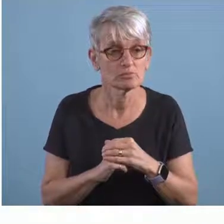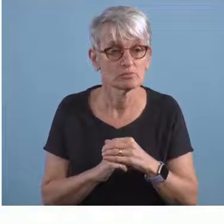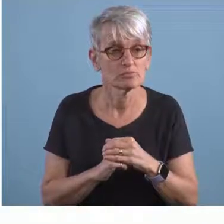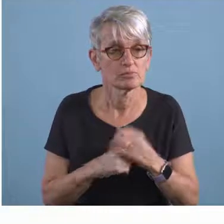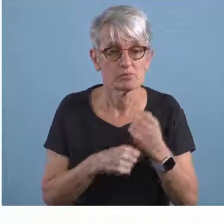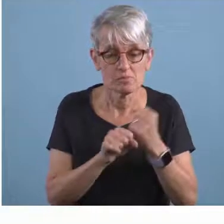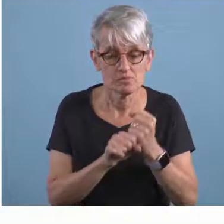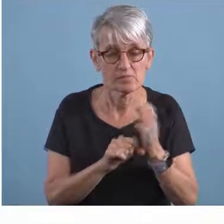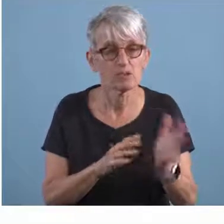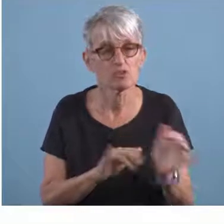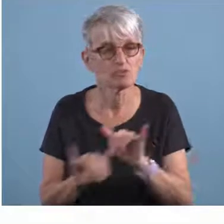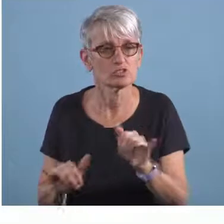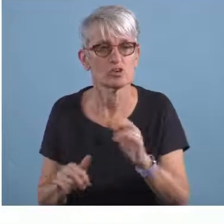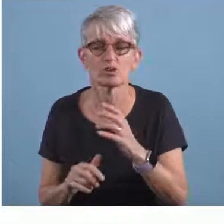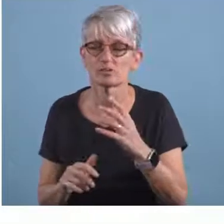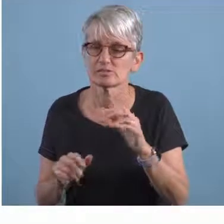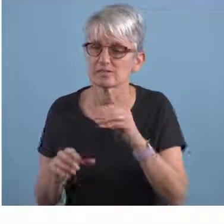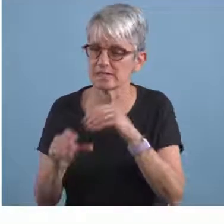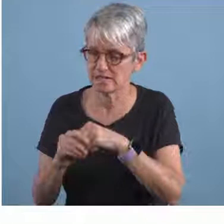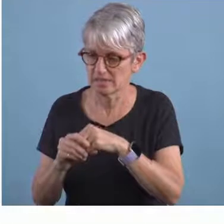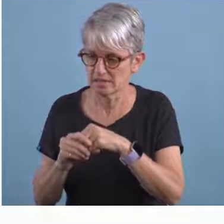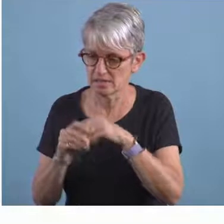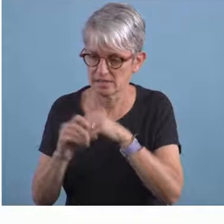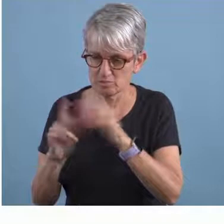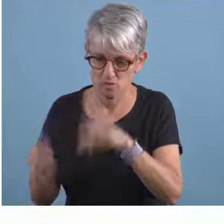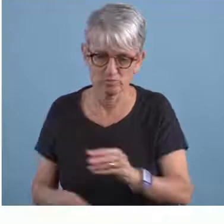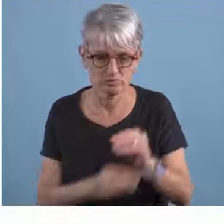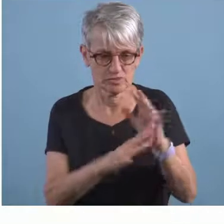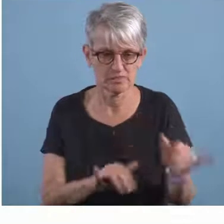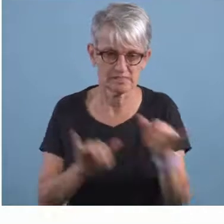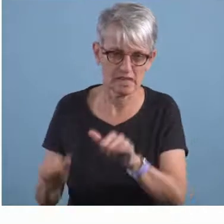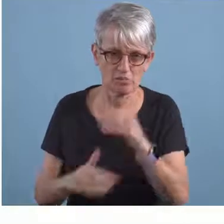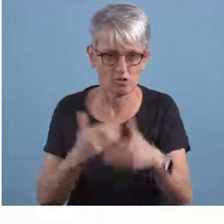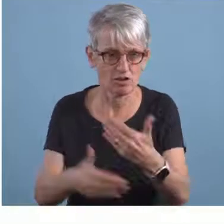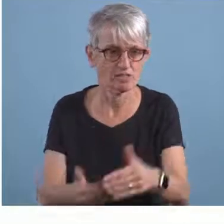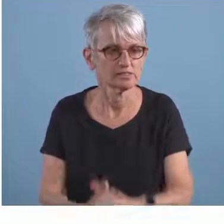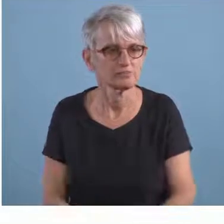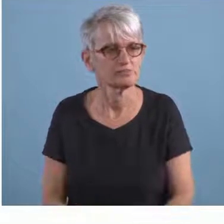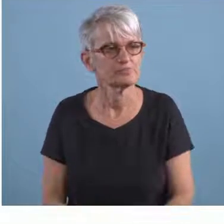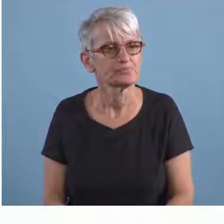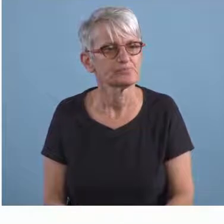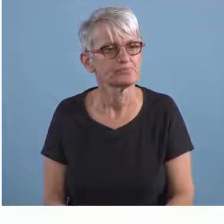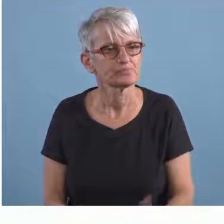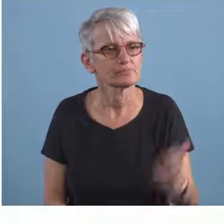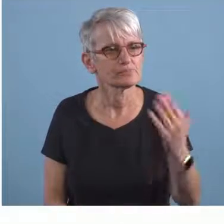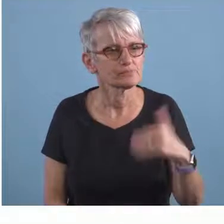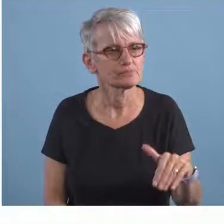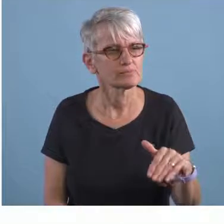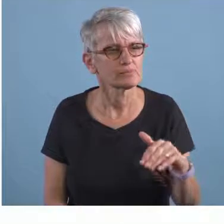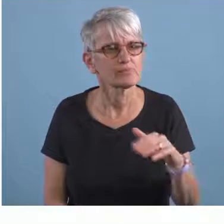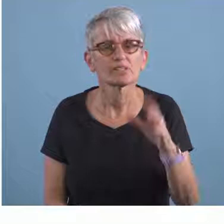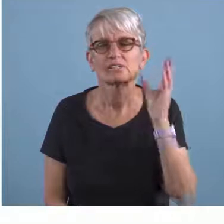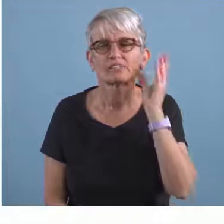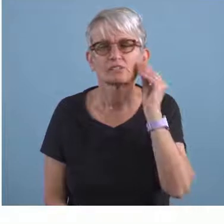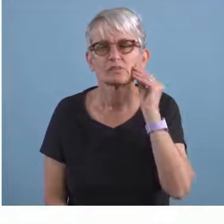Similar progress in person and telepractice. Next bullet is in speech sound